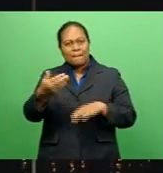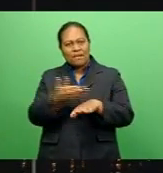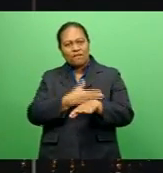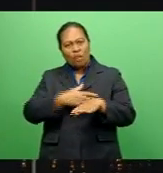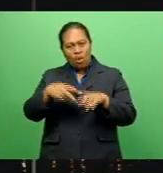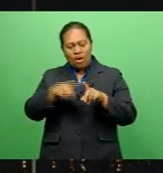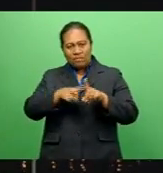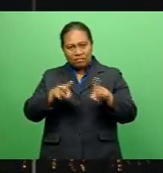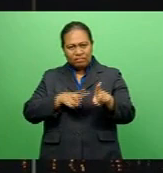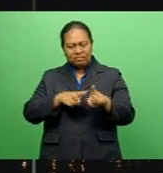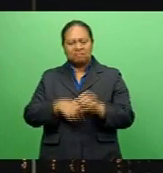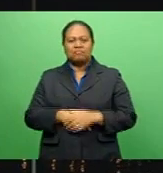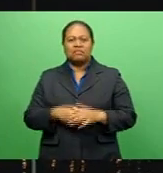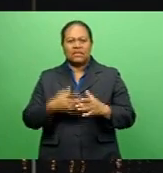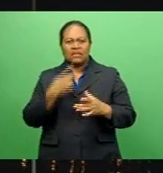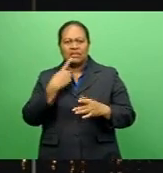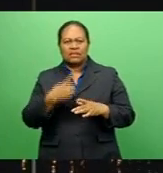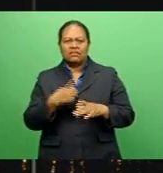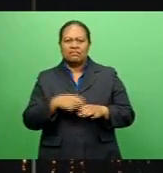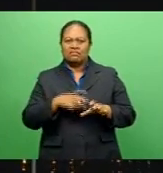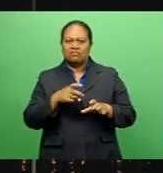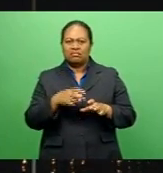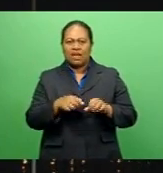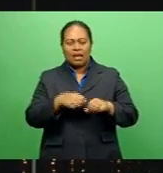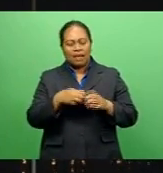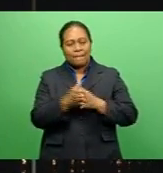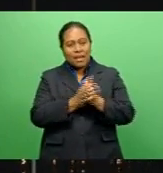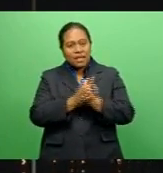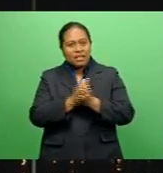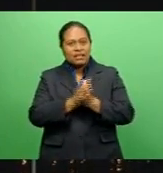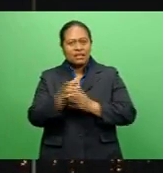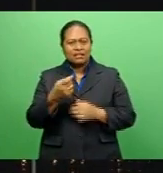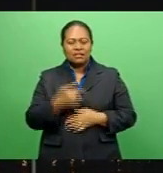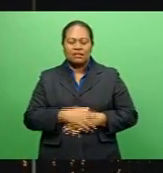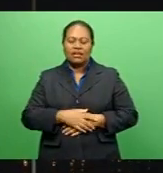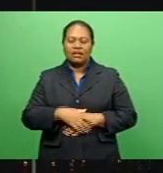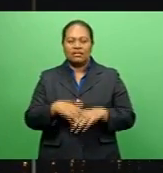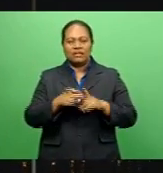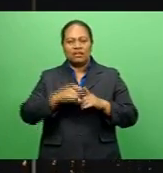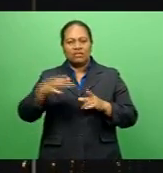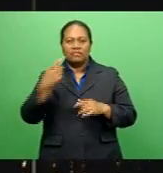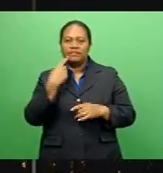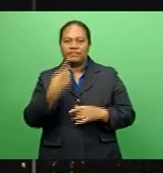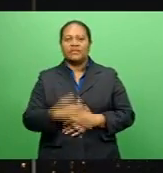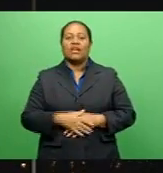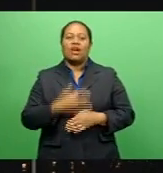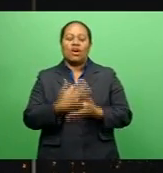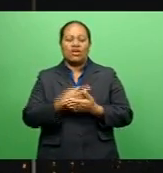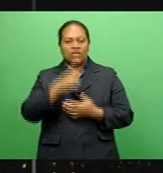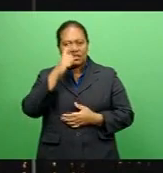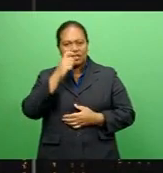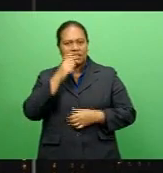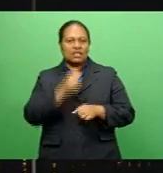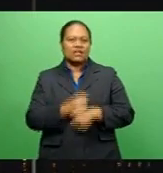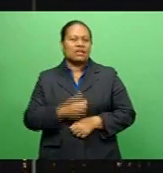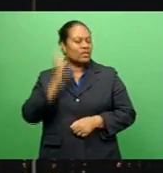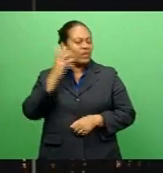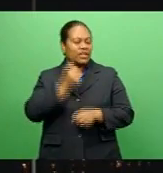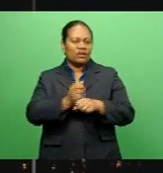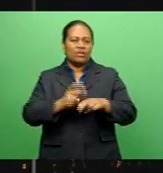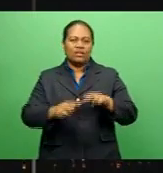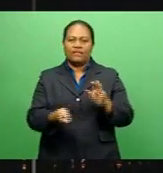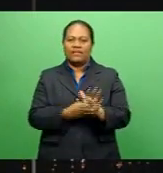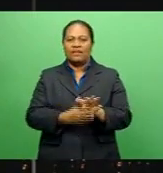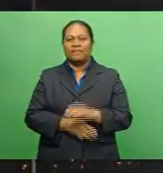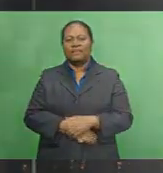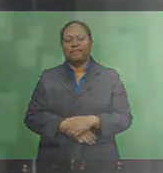Prime Minister. And Methodist Church investigates Dilkusha allegations. For these stories and others, you can tune in daily to our sister radio